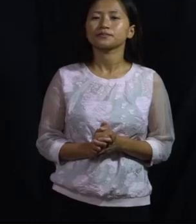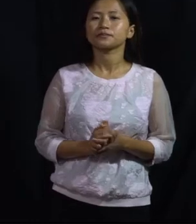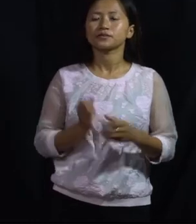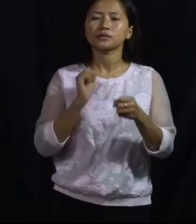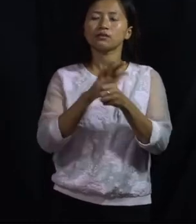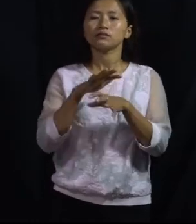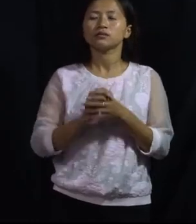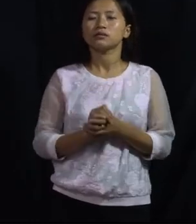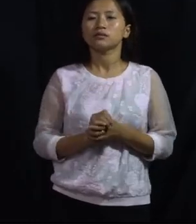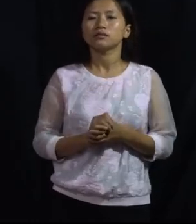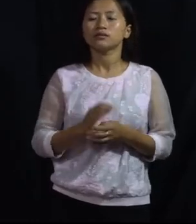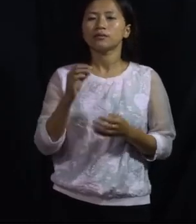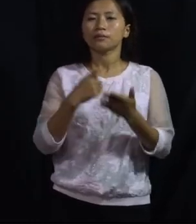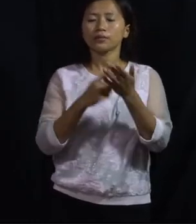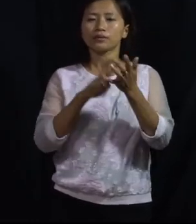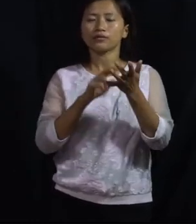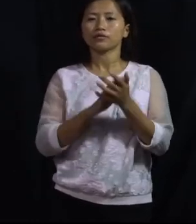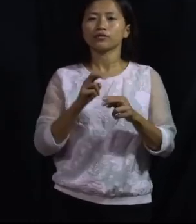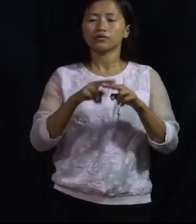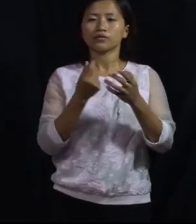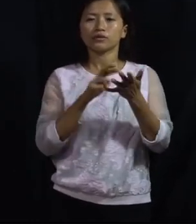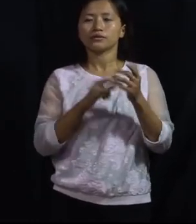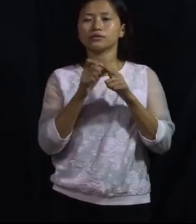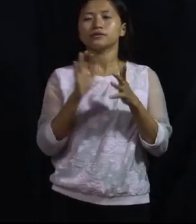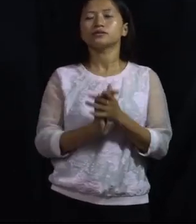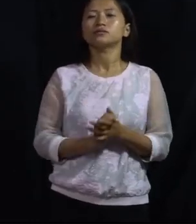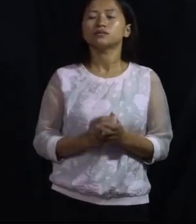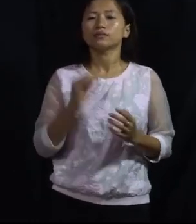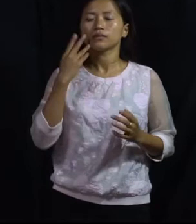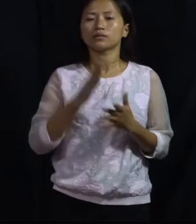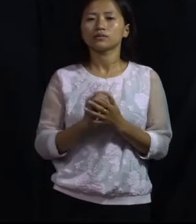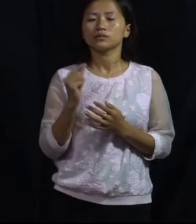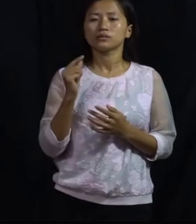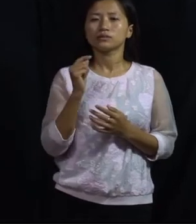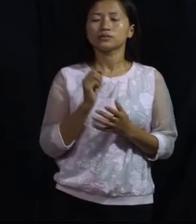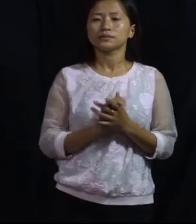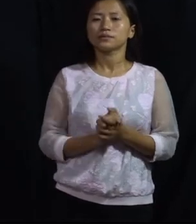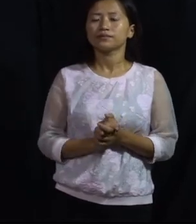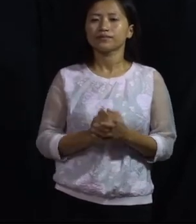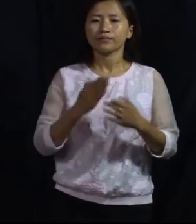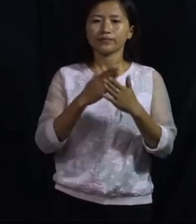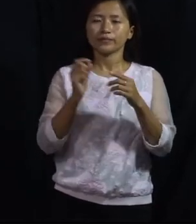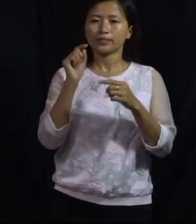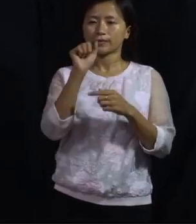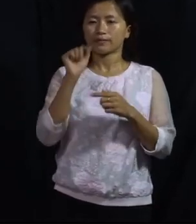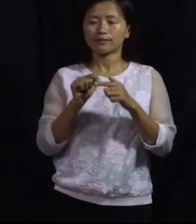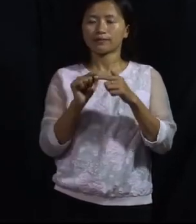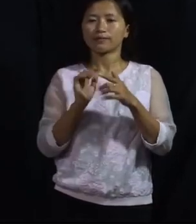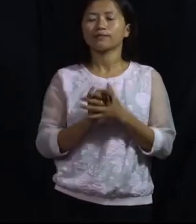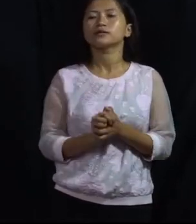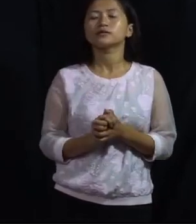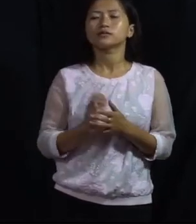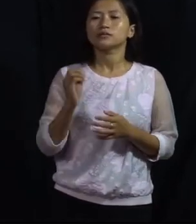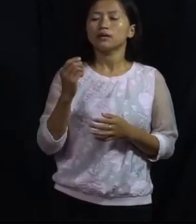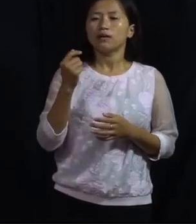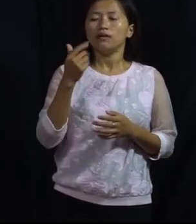already transferred to provident fund. That is, when you divide this amount, X